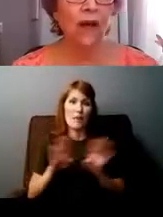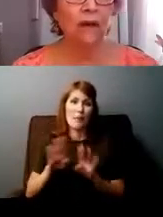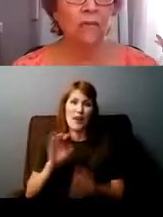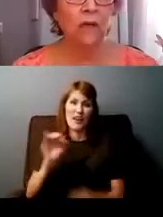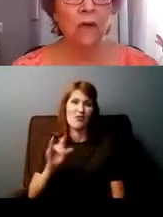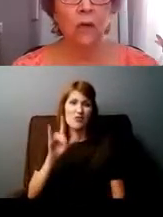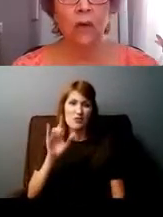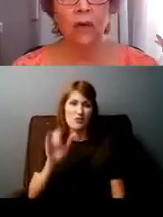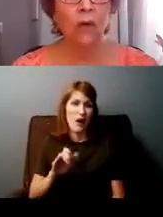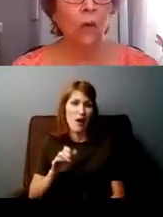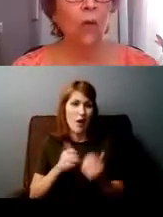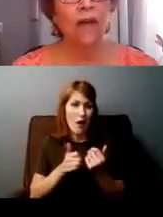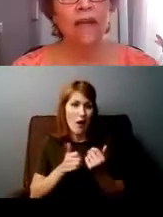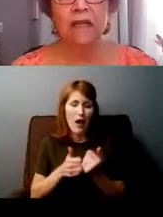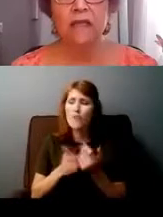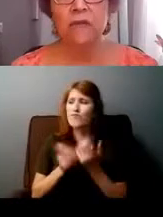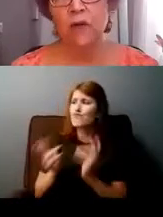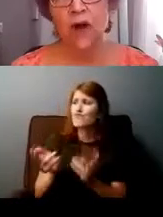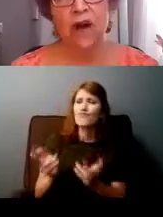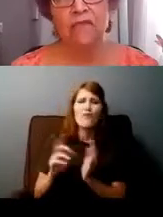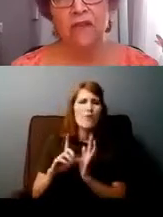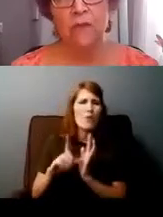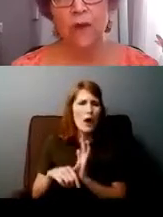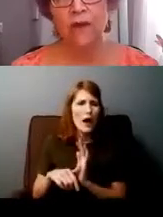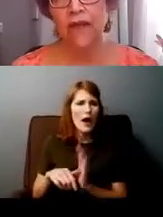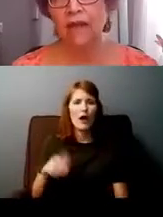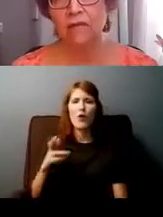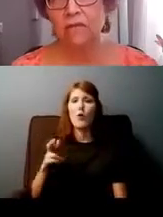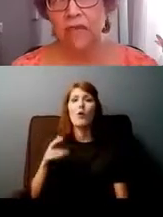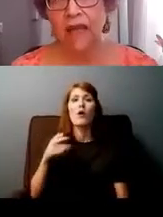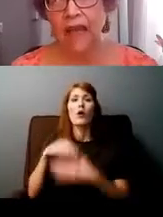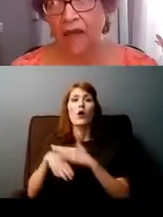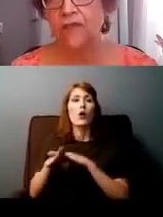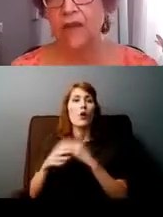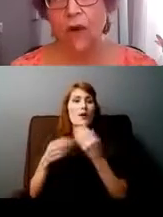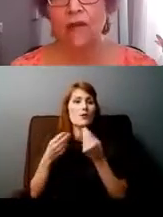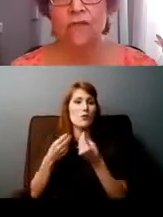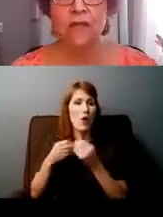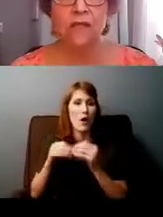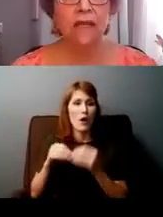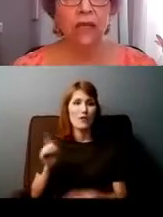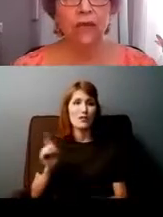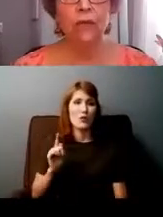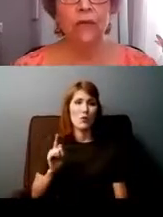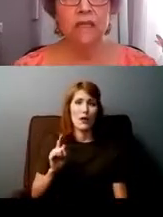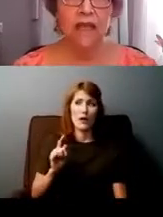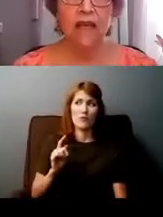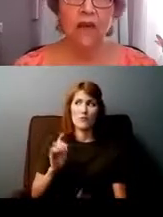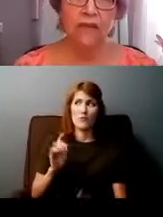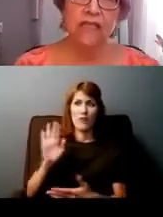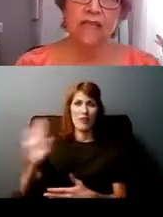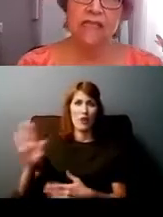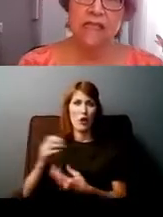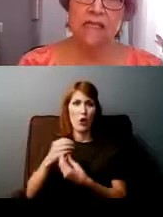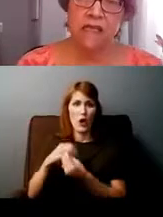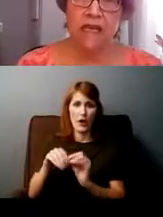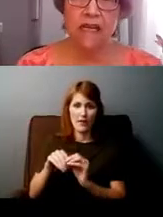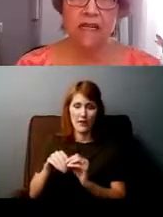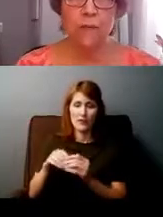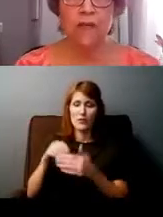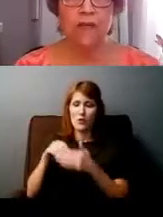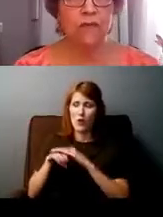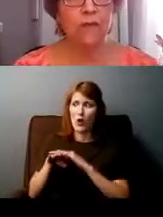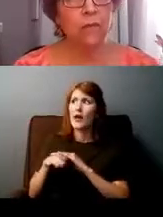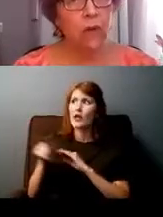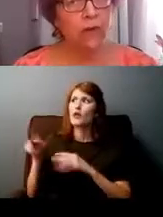little while, or walking into an office where they have their office. You can tell the D's and